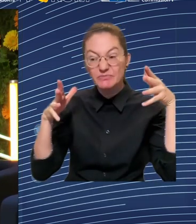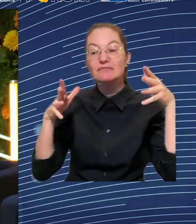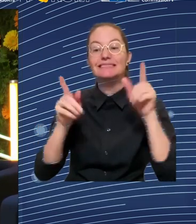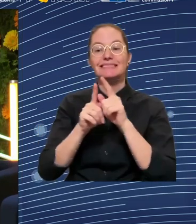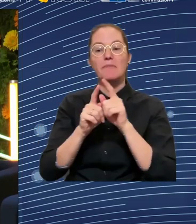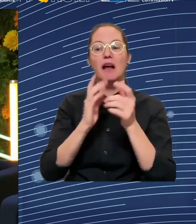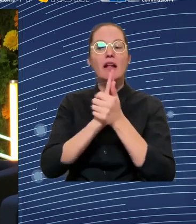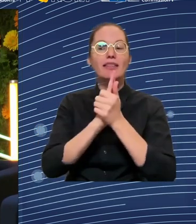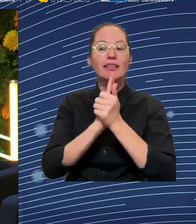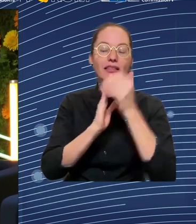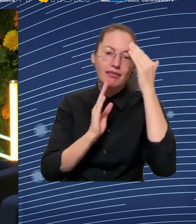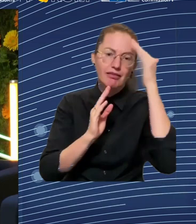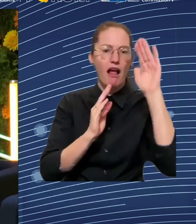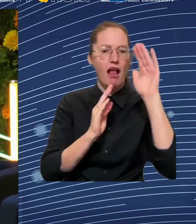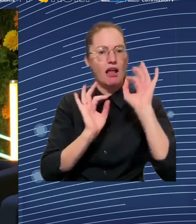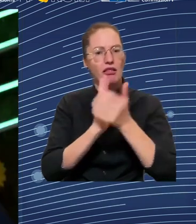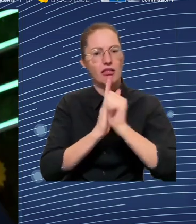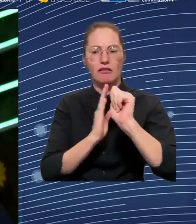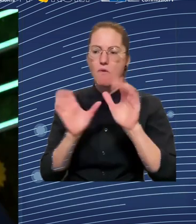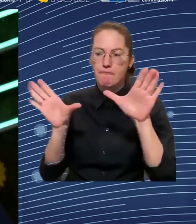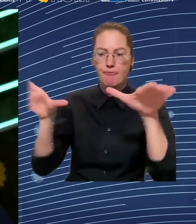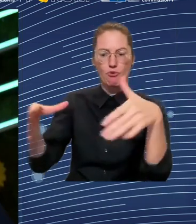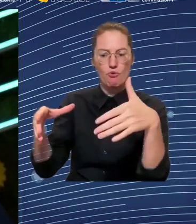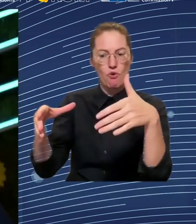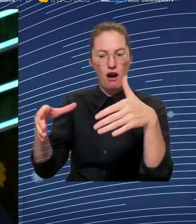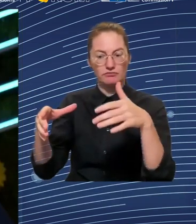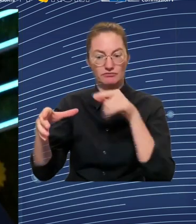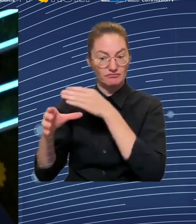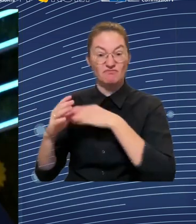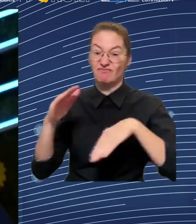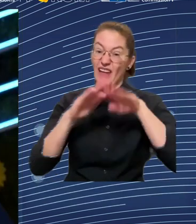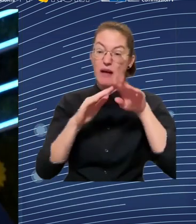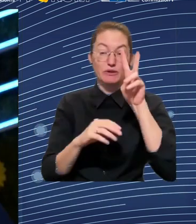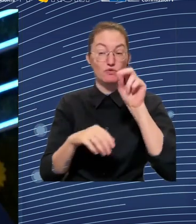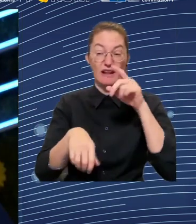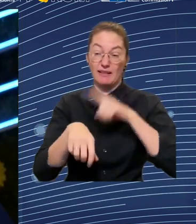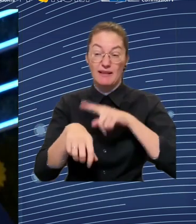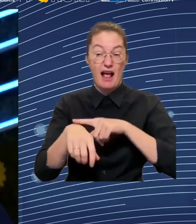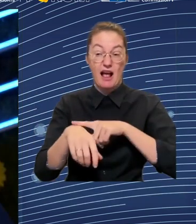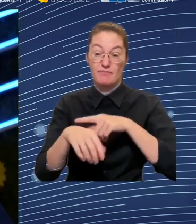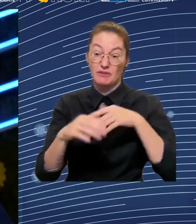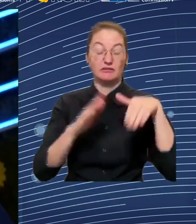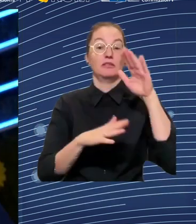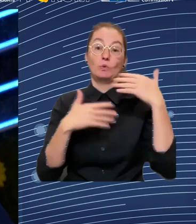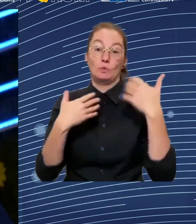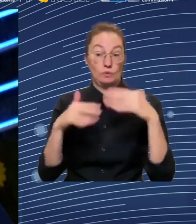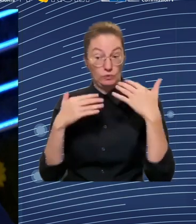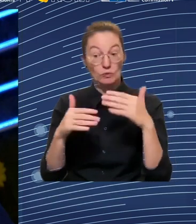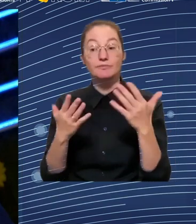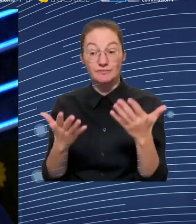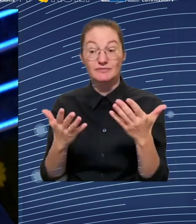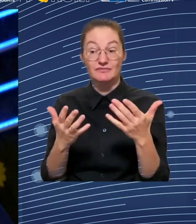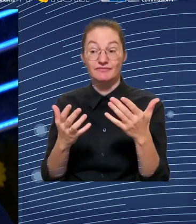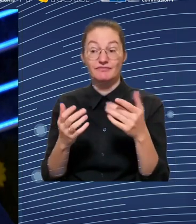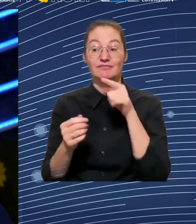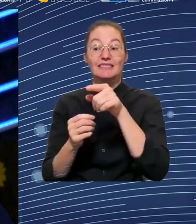is really successful? Absolutely. No, thank you very much. I think maybe let me take a very small